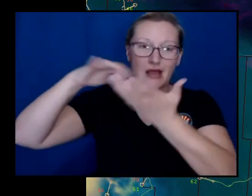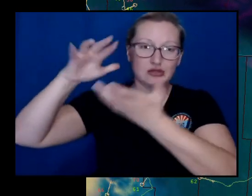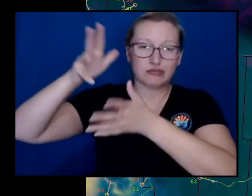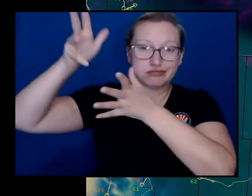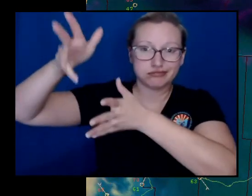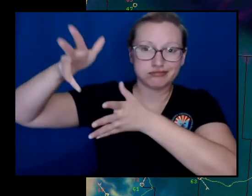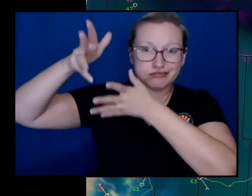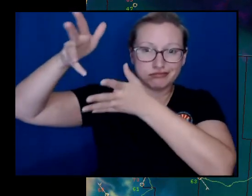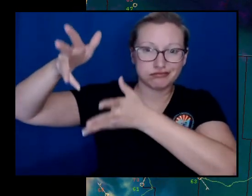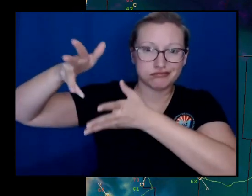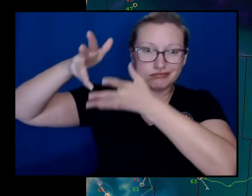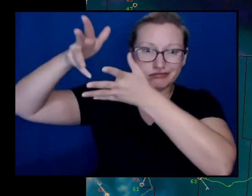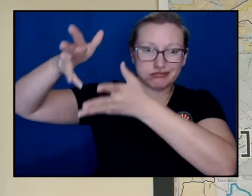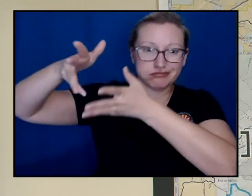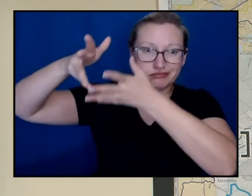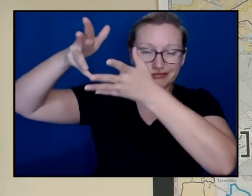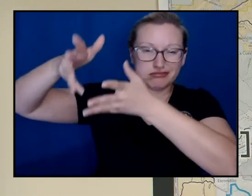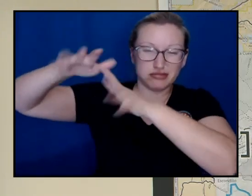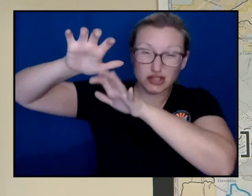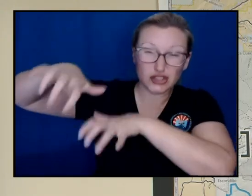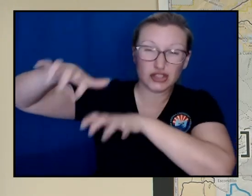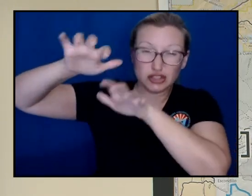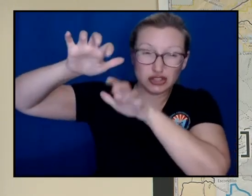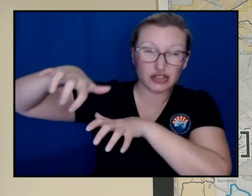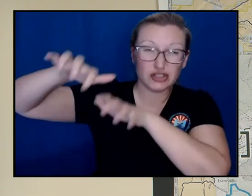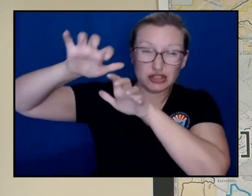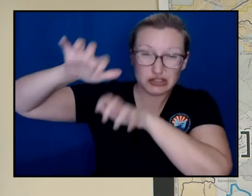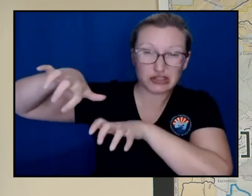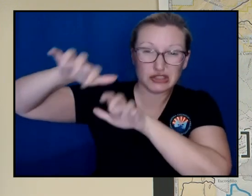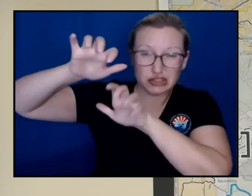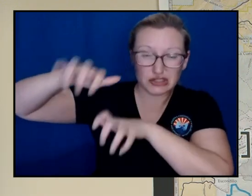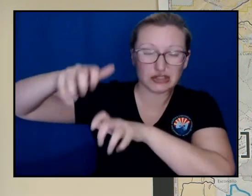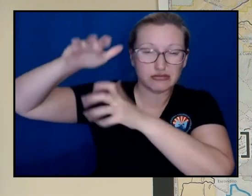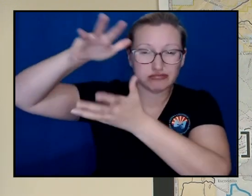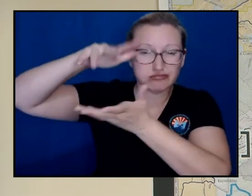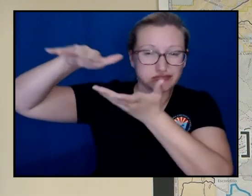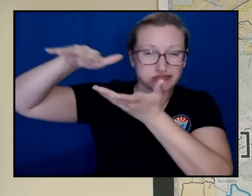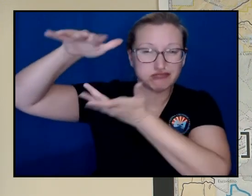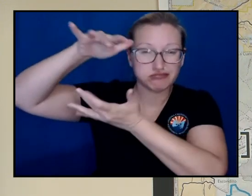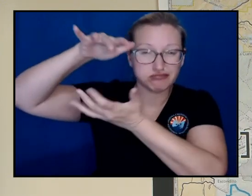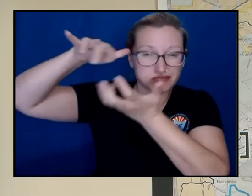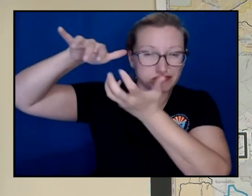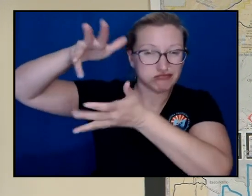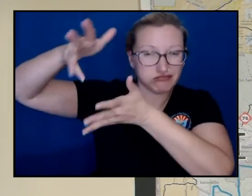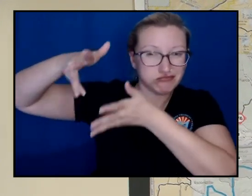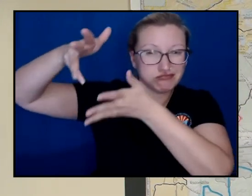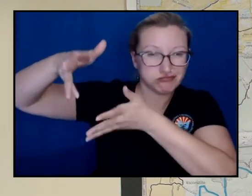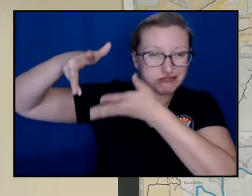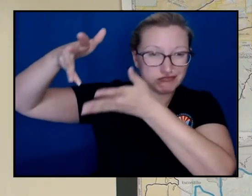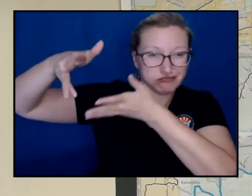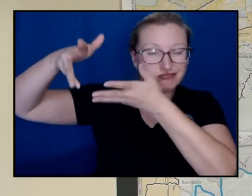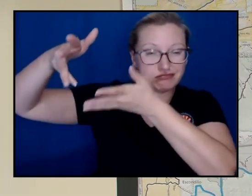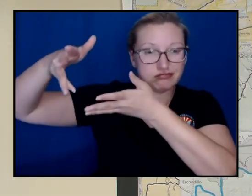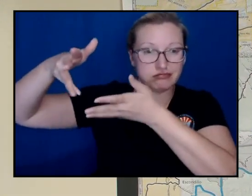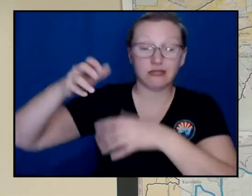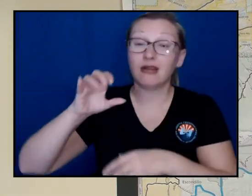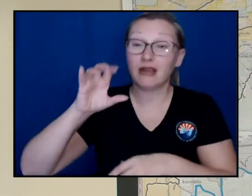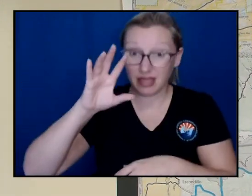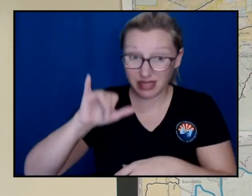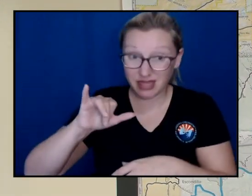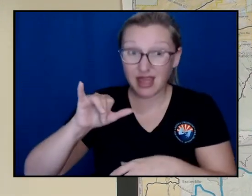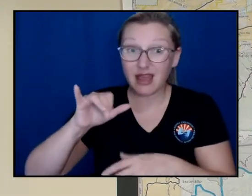and dropping a bunch of rain and dropping more rain. That's what's helping to create this